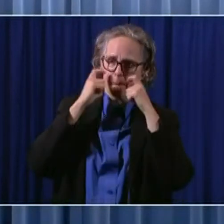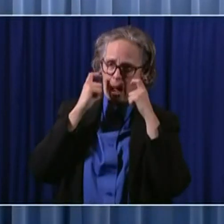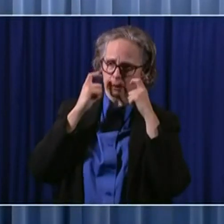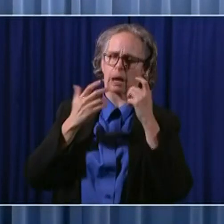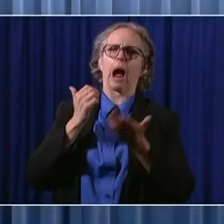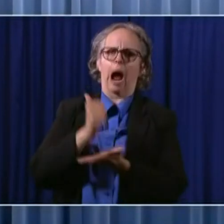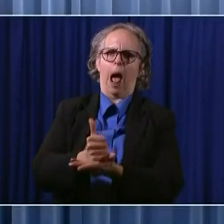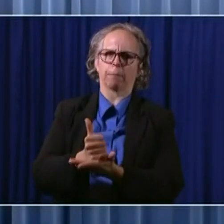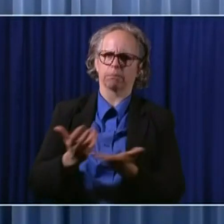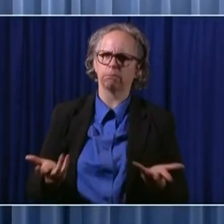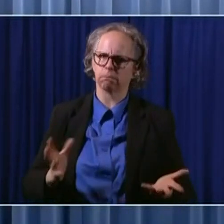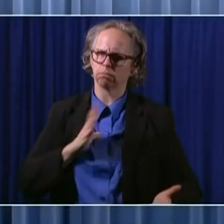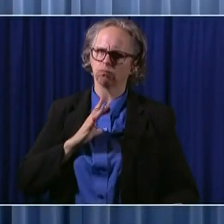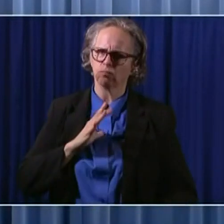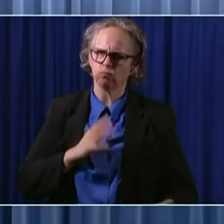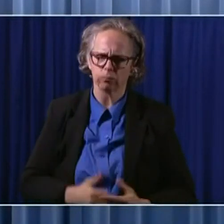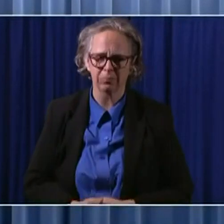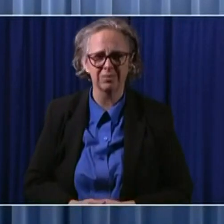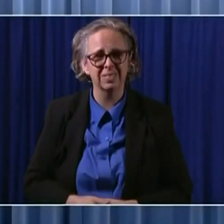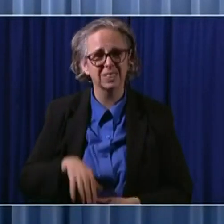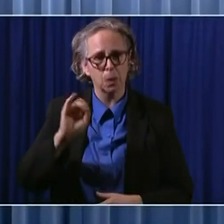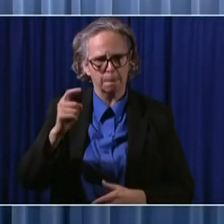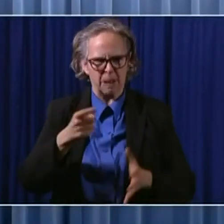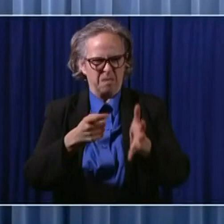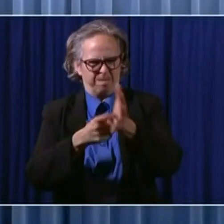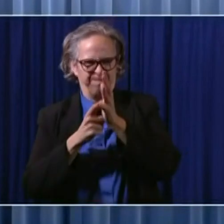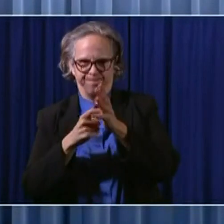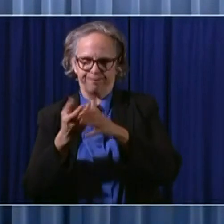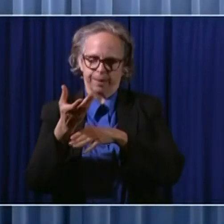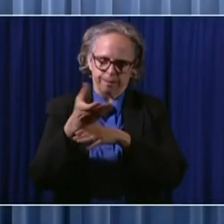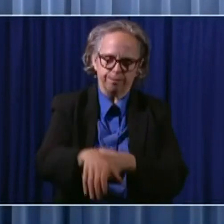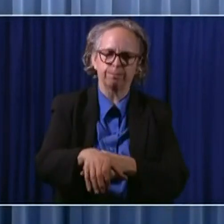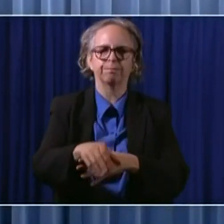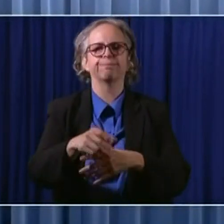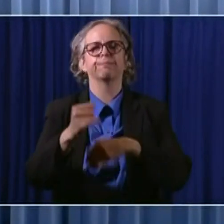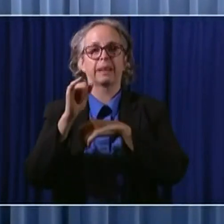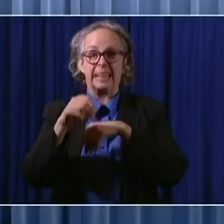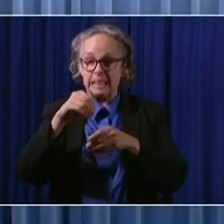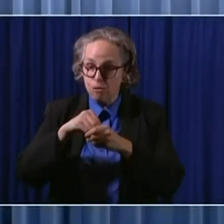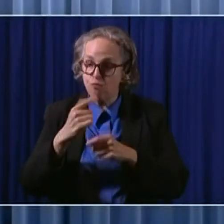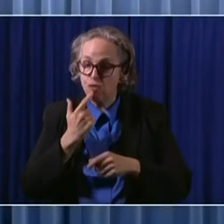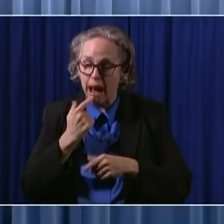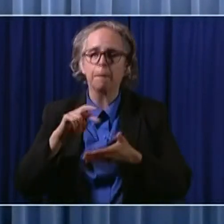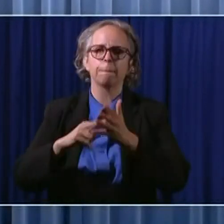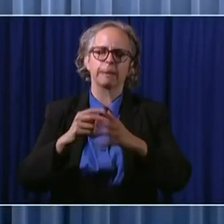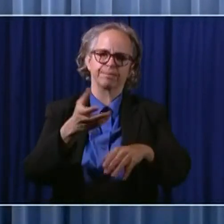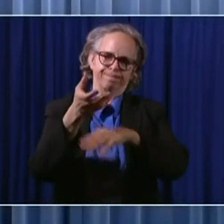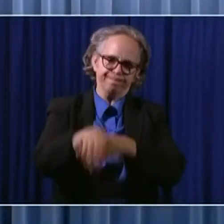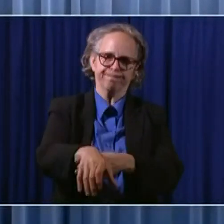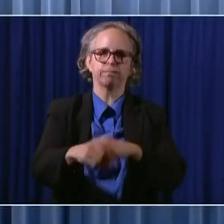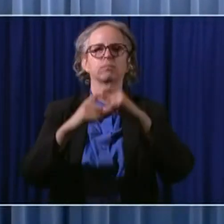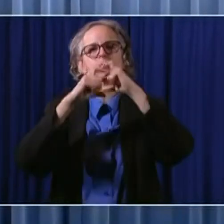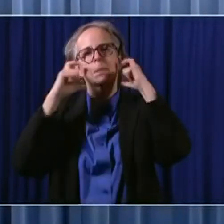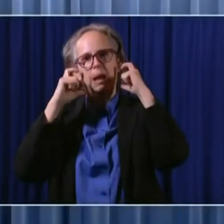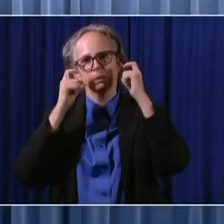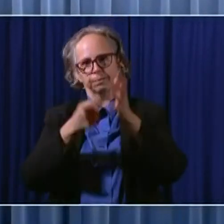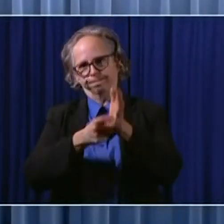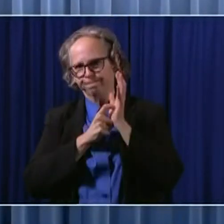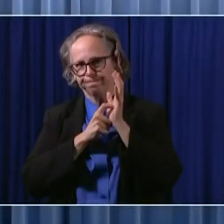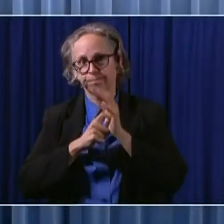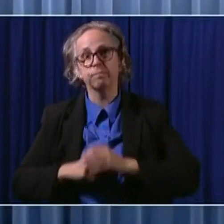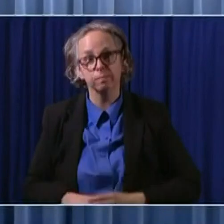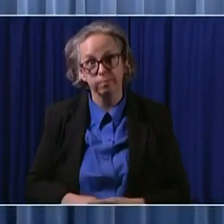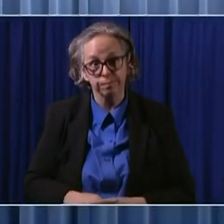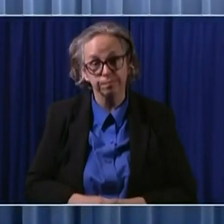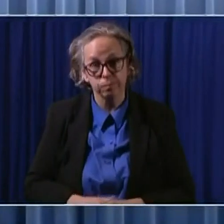But it is only going to be required in those 7 counties. Let me just highlight a little